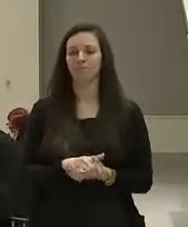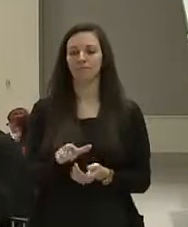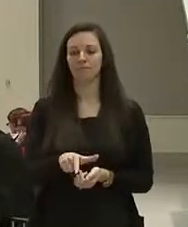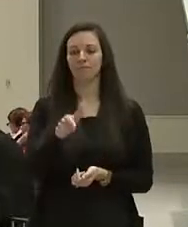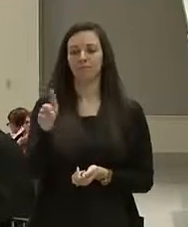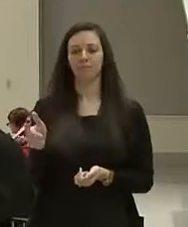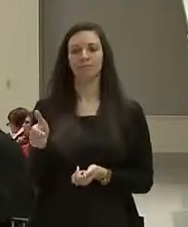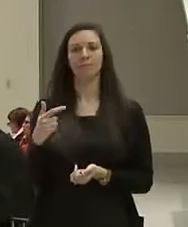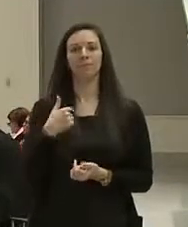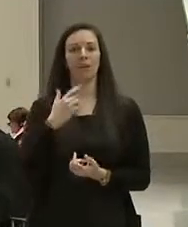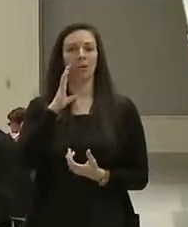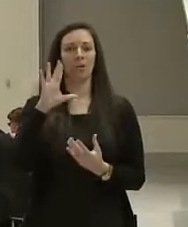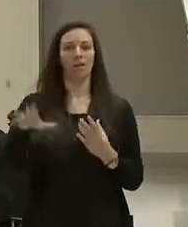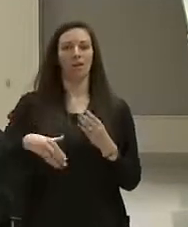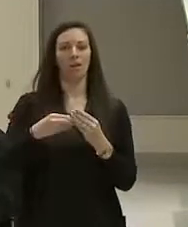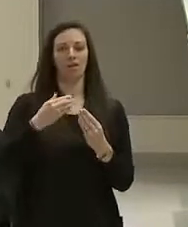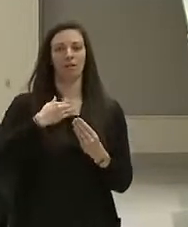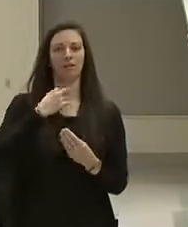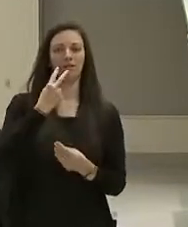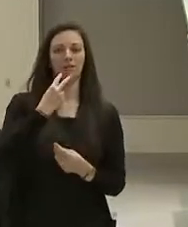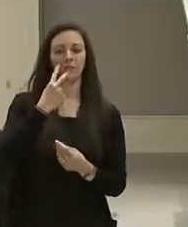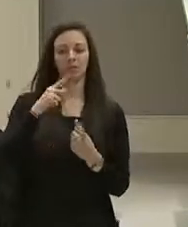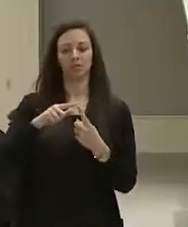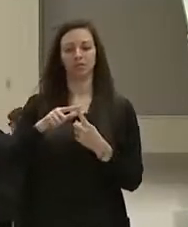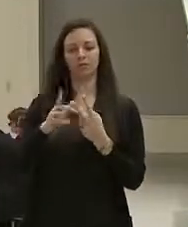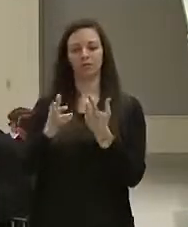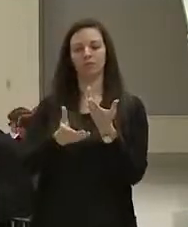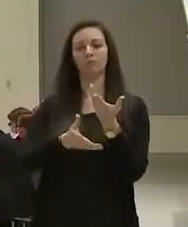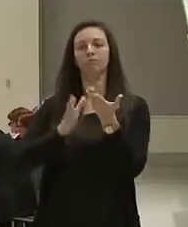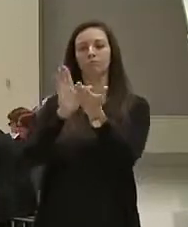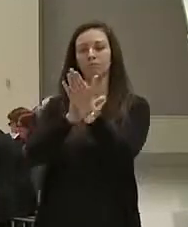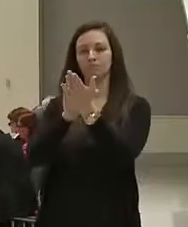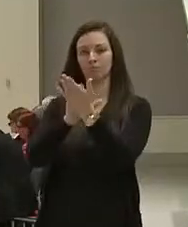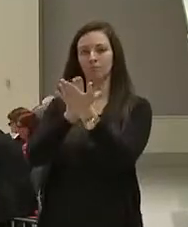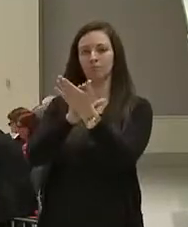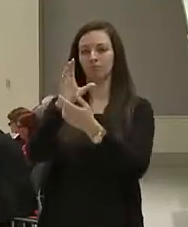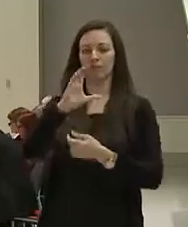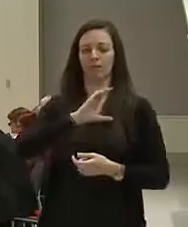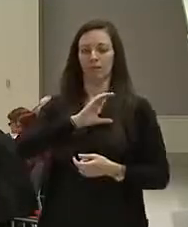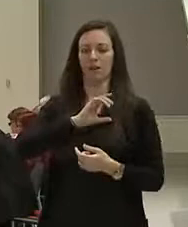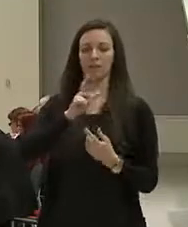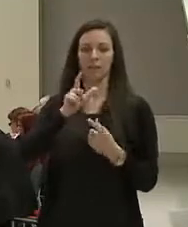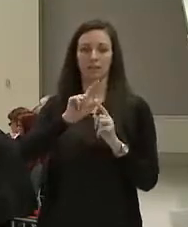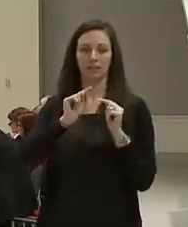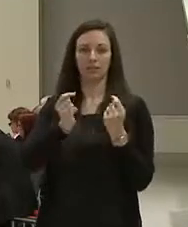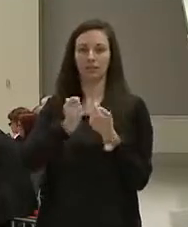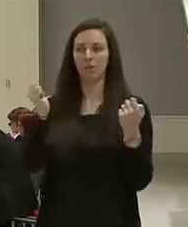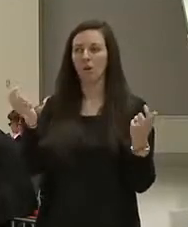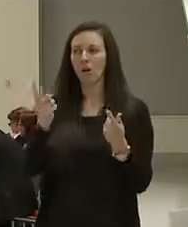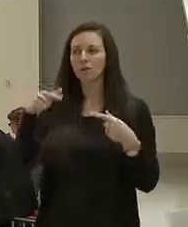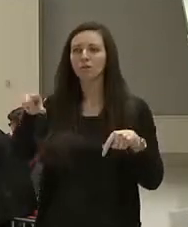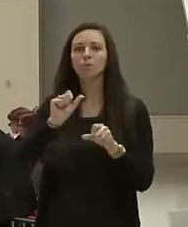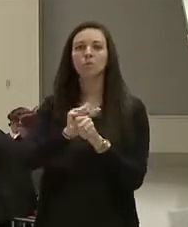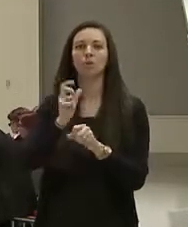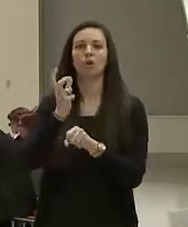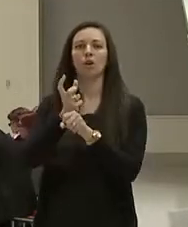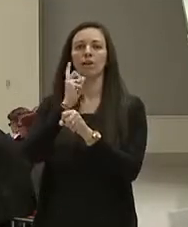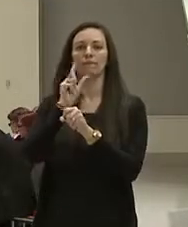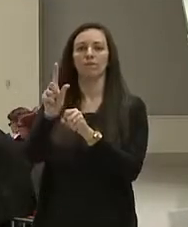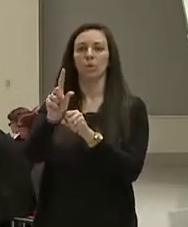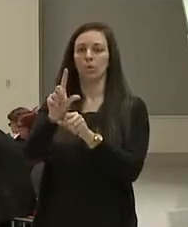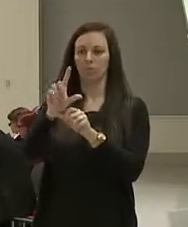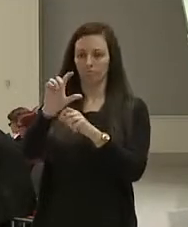Well, I want to add my voice to commend the COPS team and all of those who are working so hard to put together these panels. I was